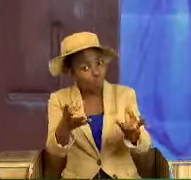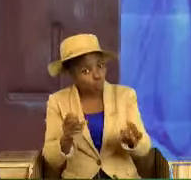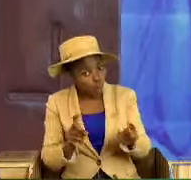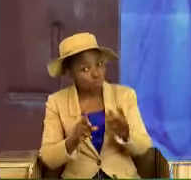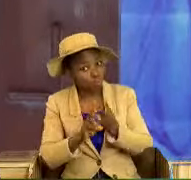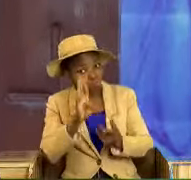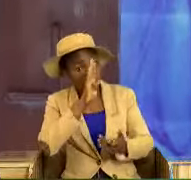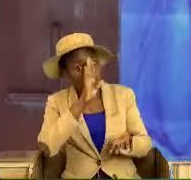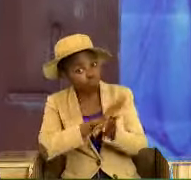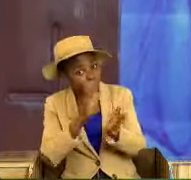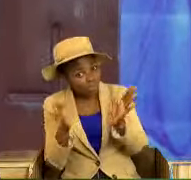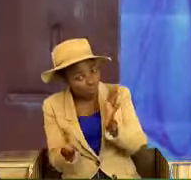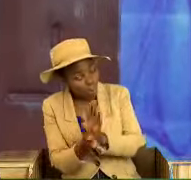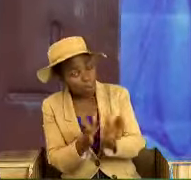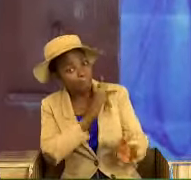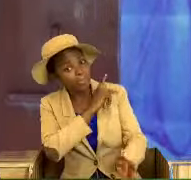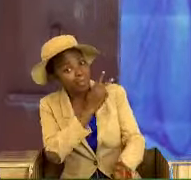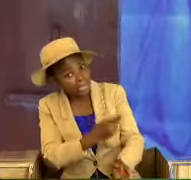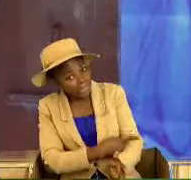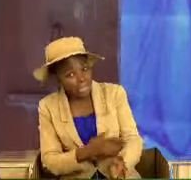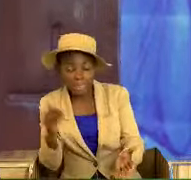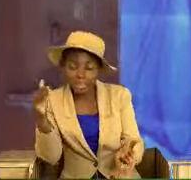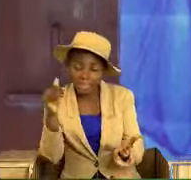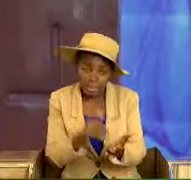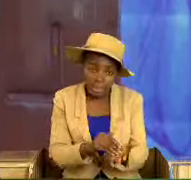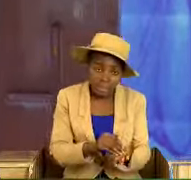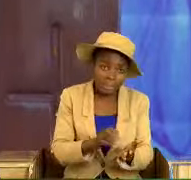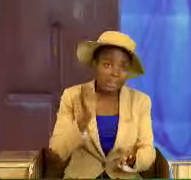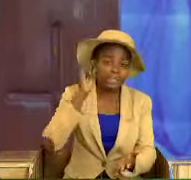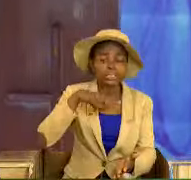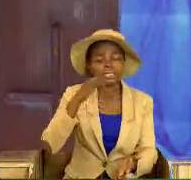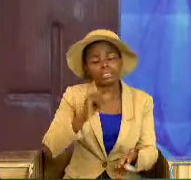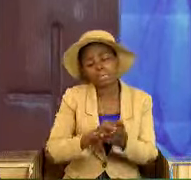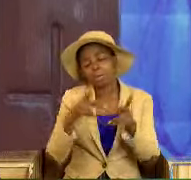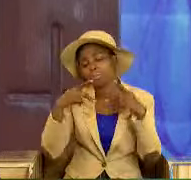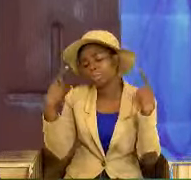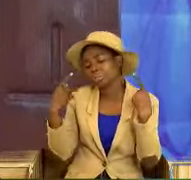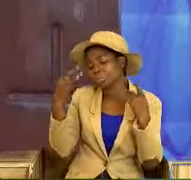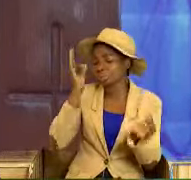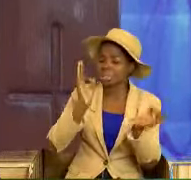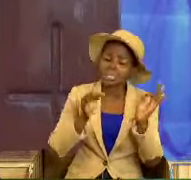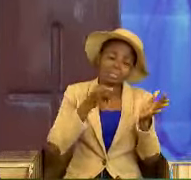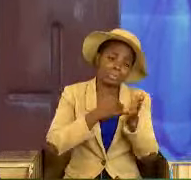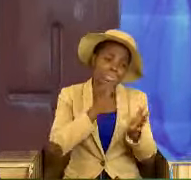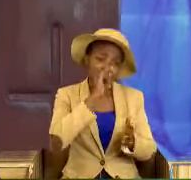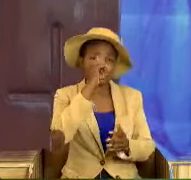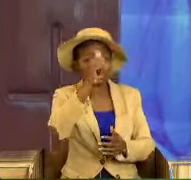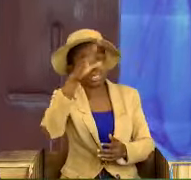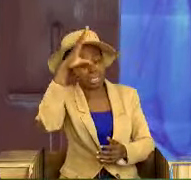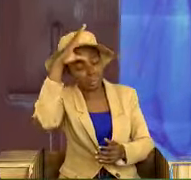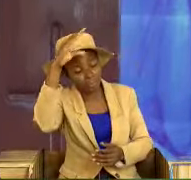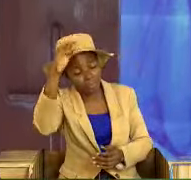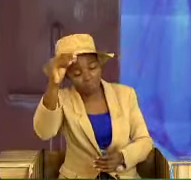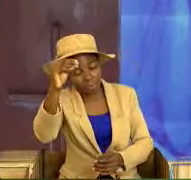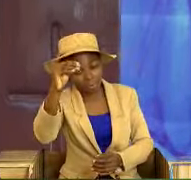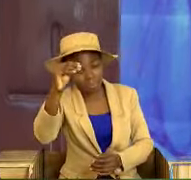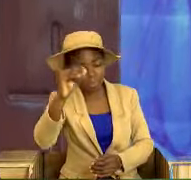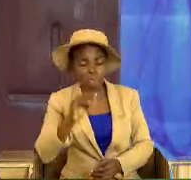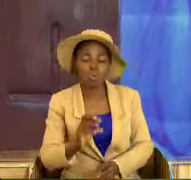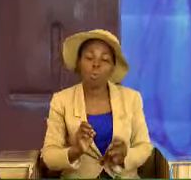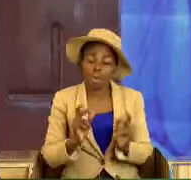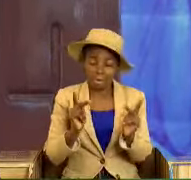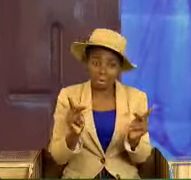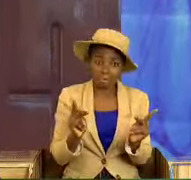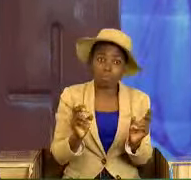pregnant yes if he a boy I said okay go